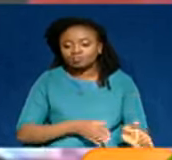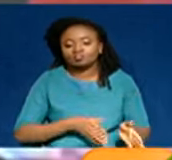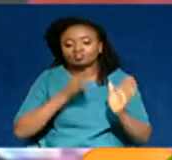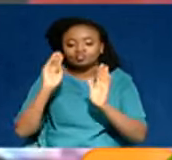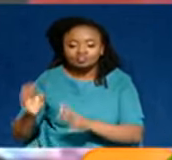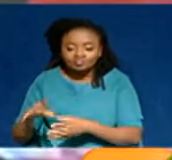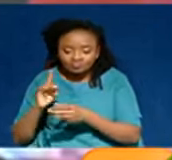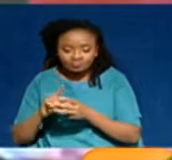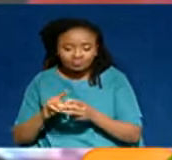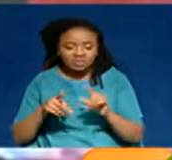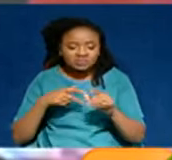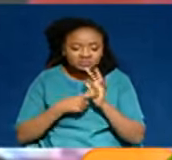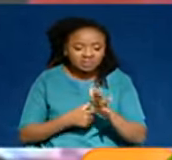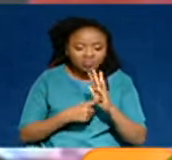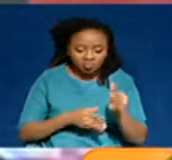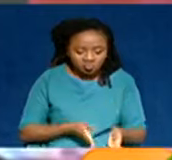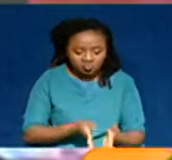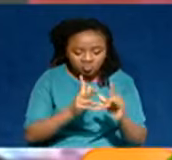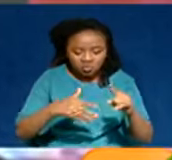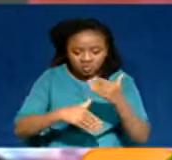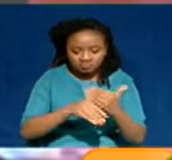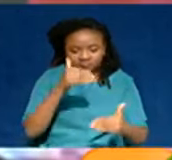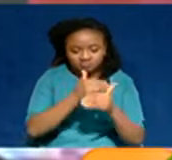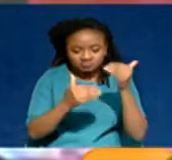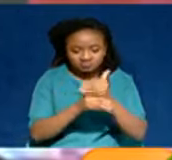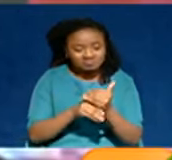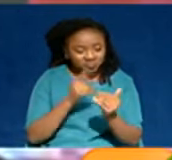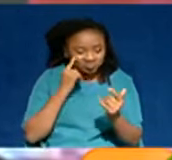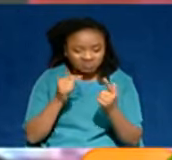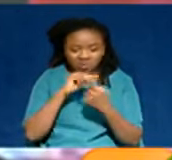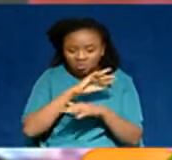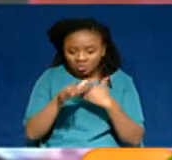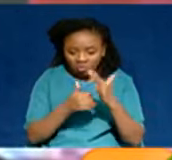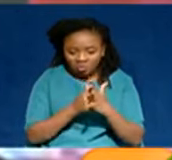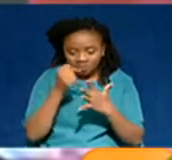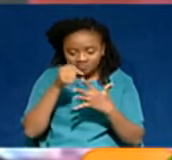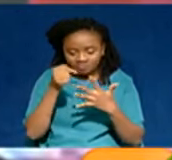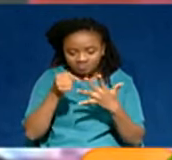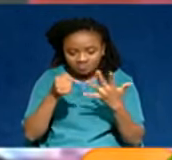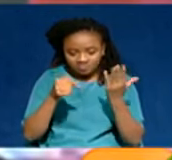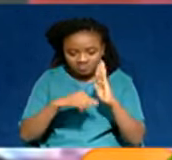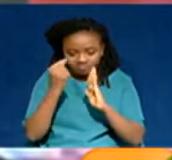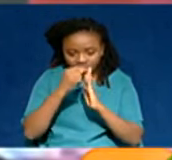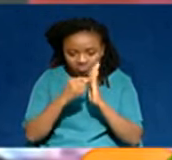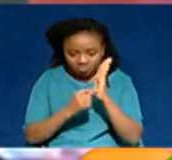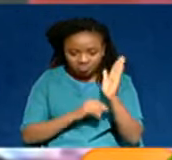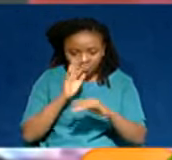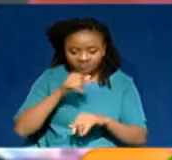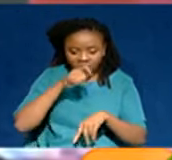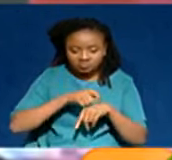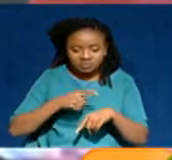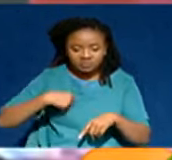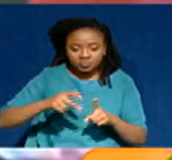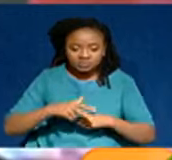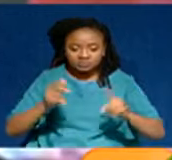construction? Yeah. So all these measures, in the immediate sense, since we came to office, I promised the country after the, you remember